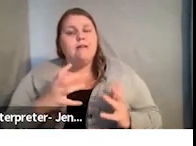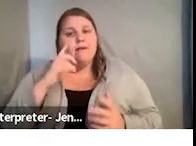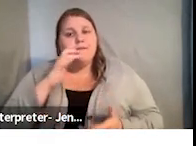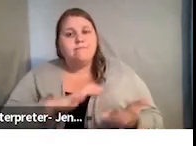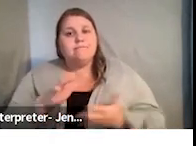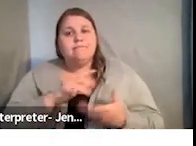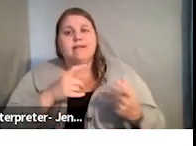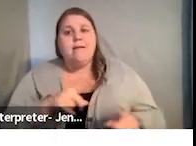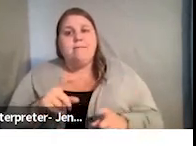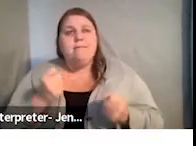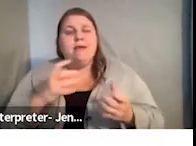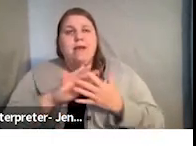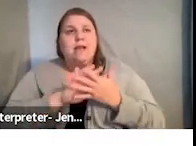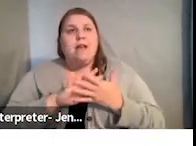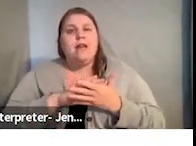and unclear